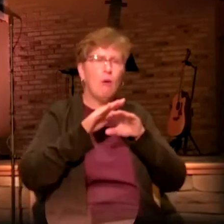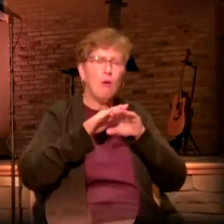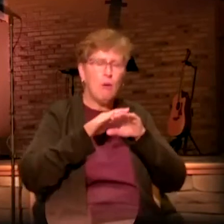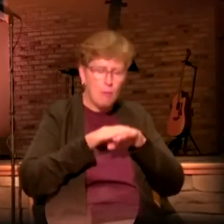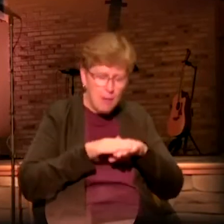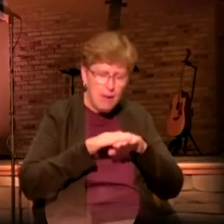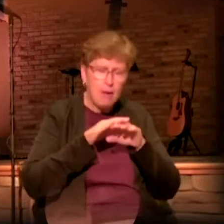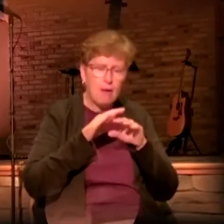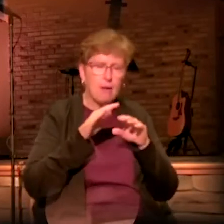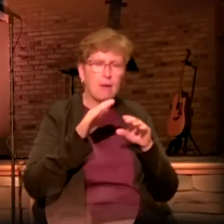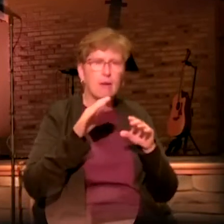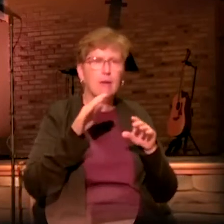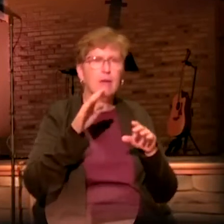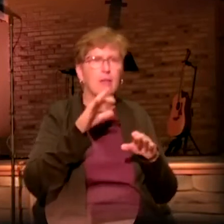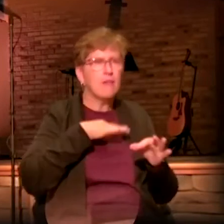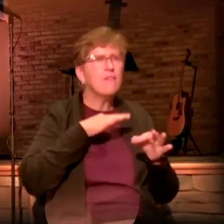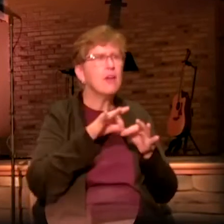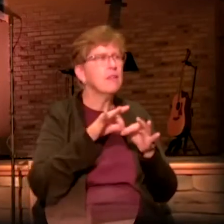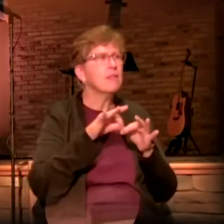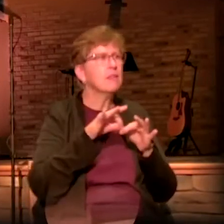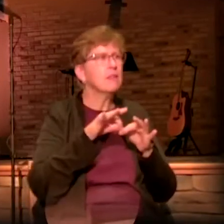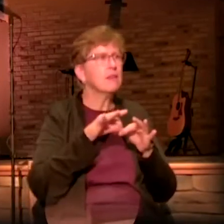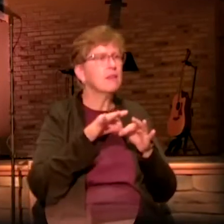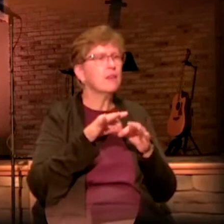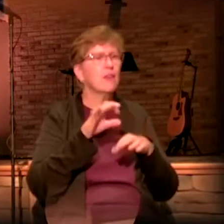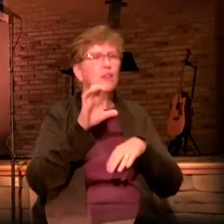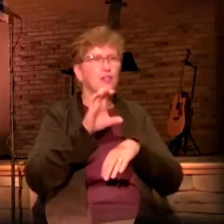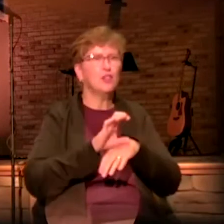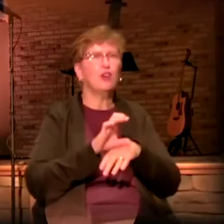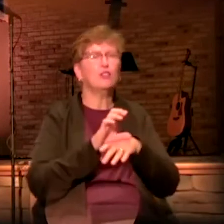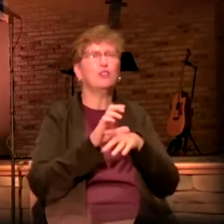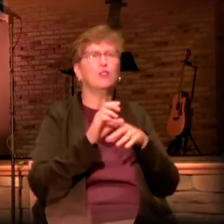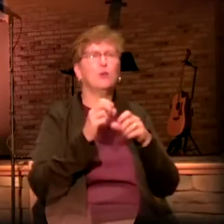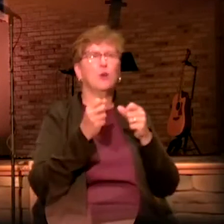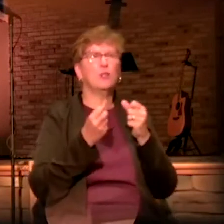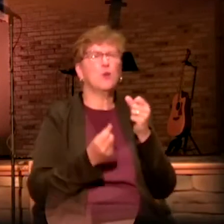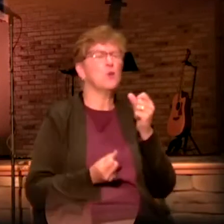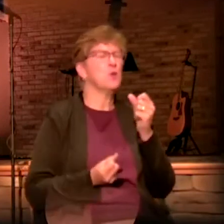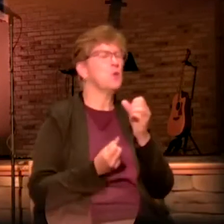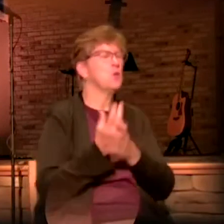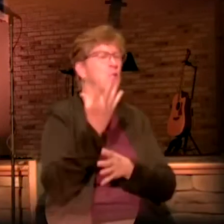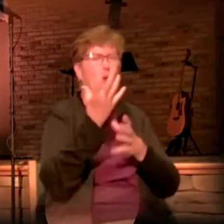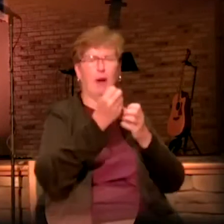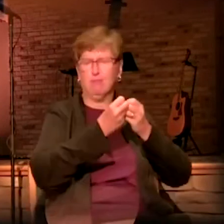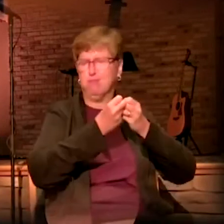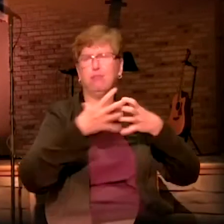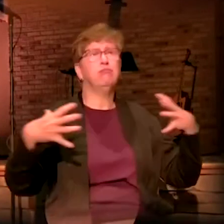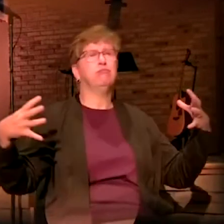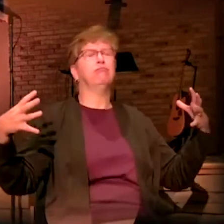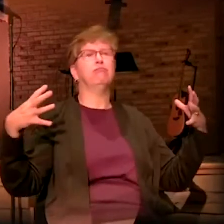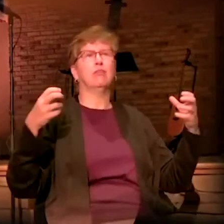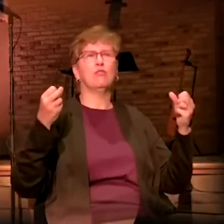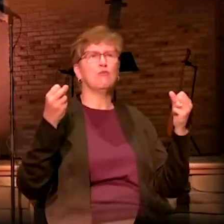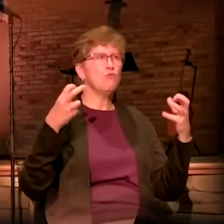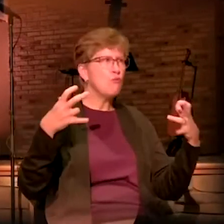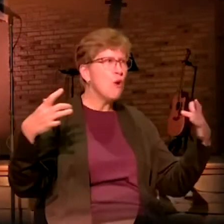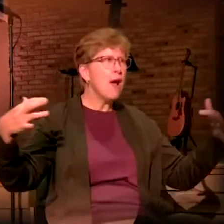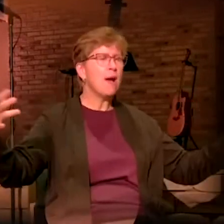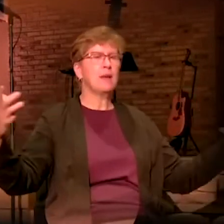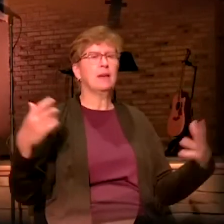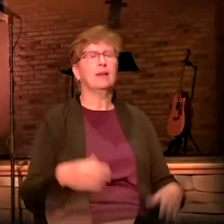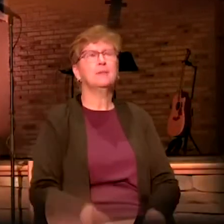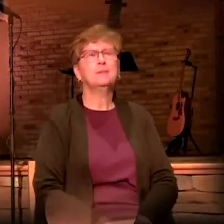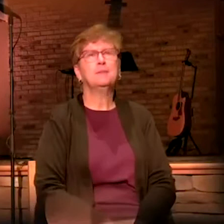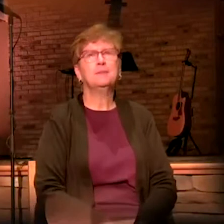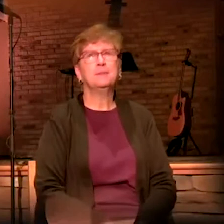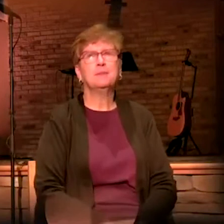simply says, hey, the church was growing rapidly. The guy in charge of counting, he